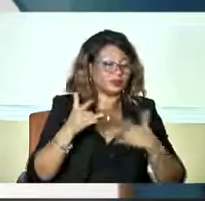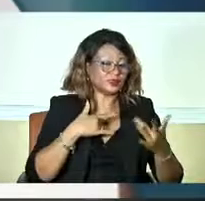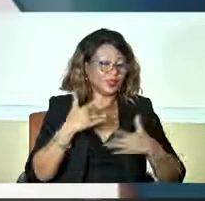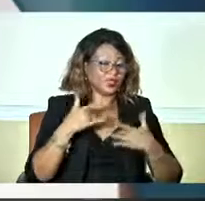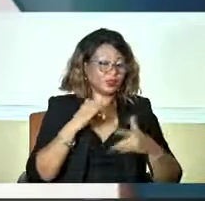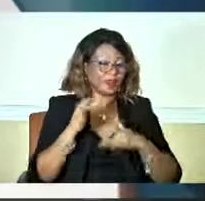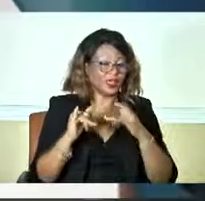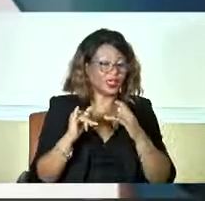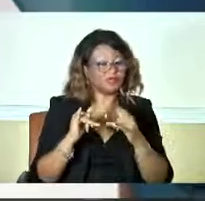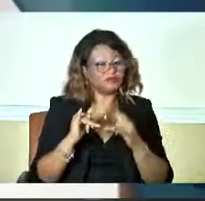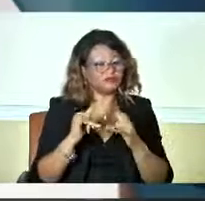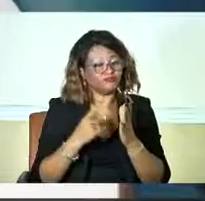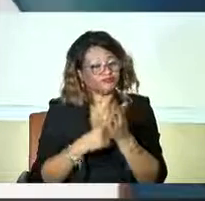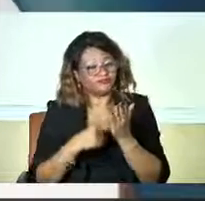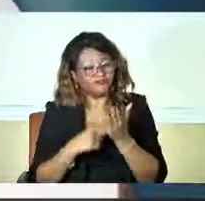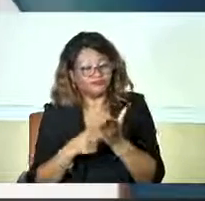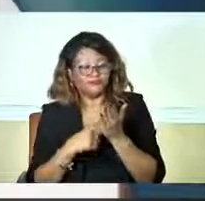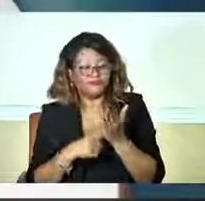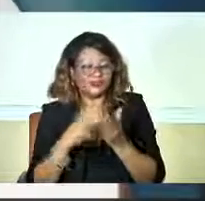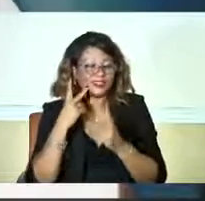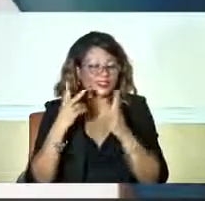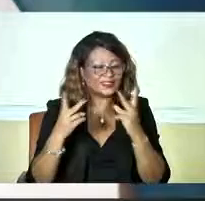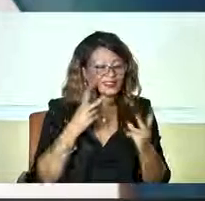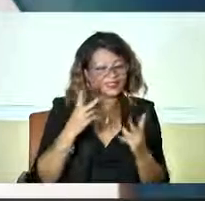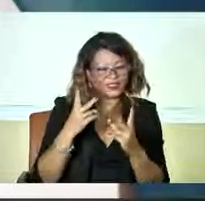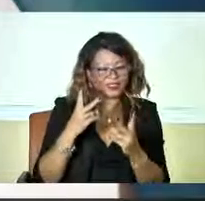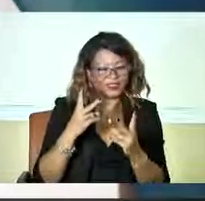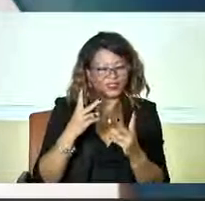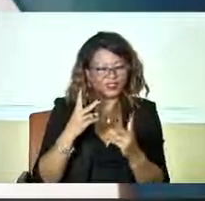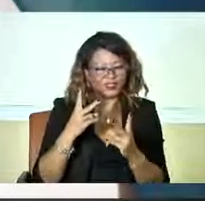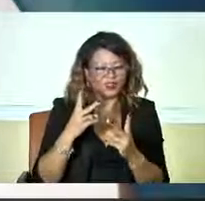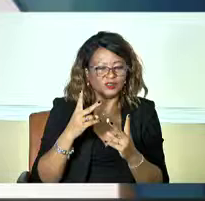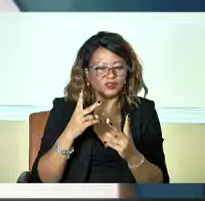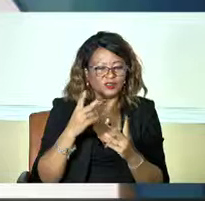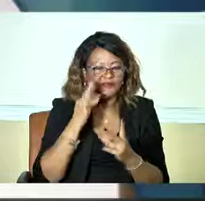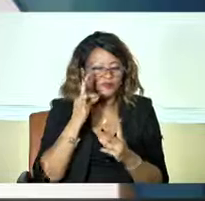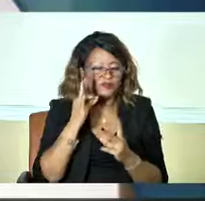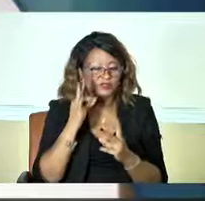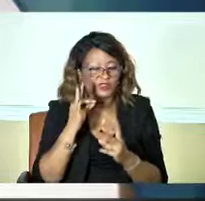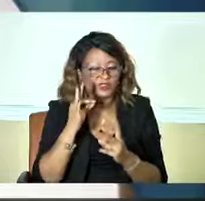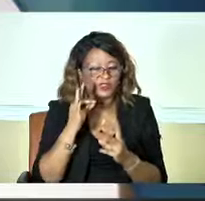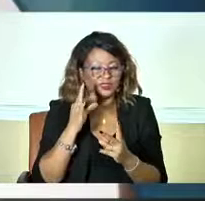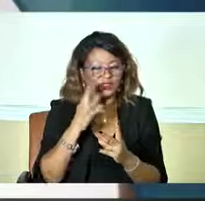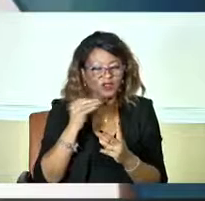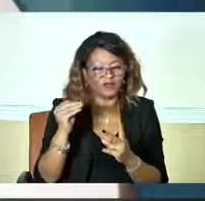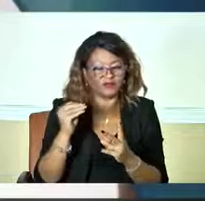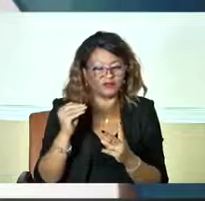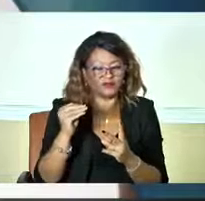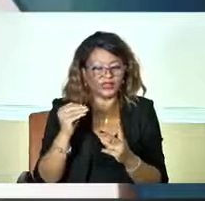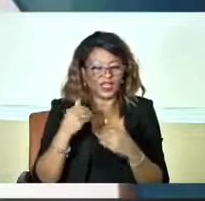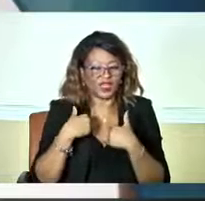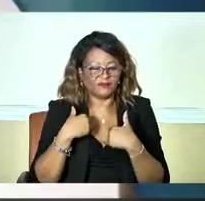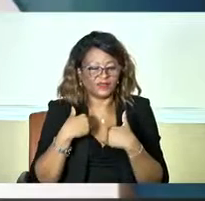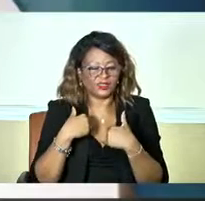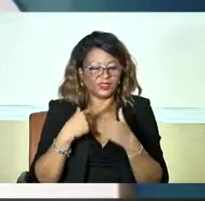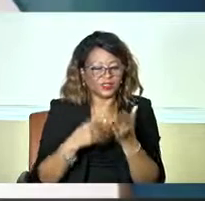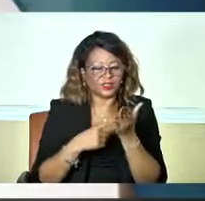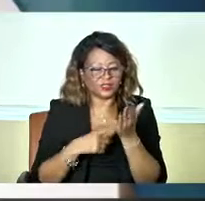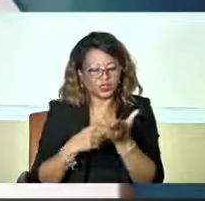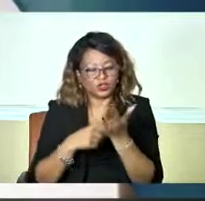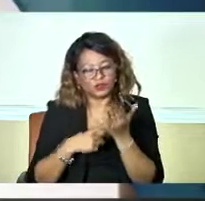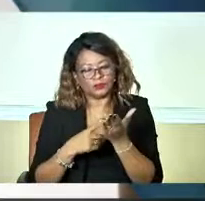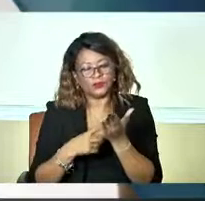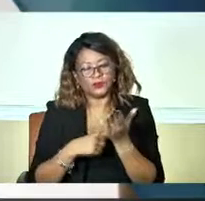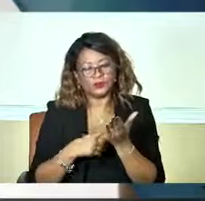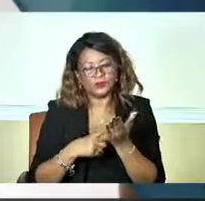the engagement. I believe they see the fruitfulness in us having these discussions,